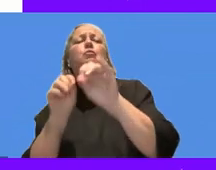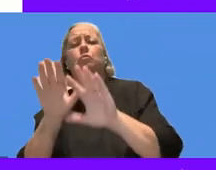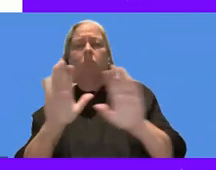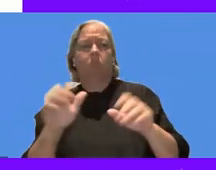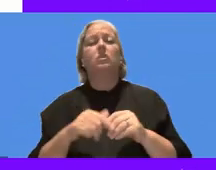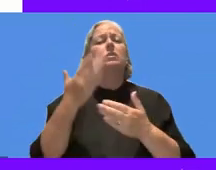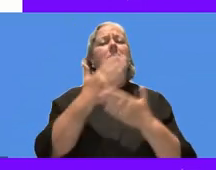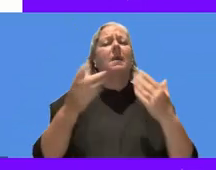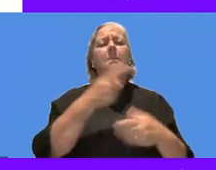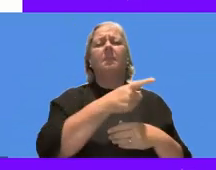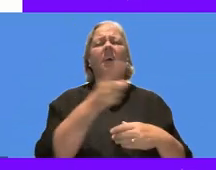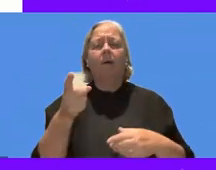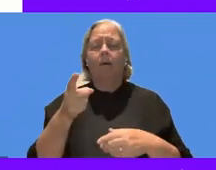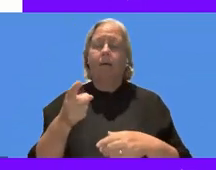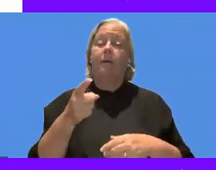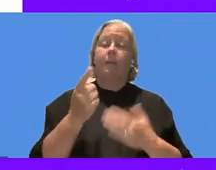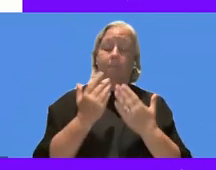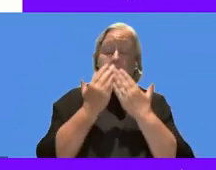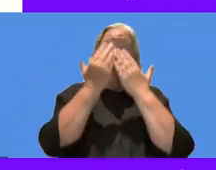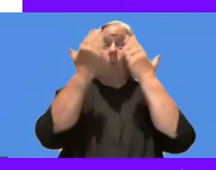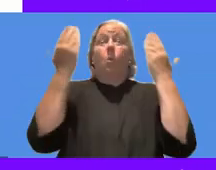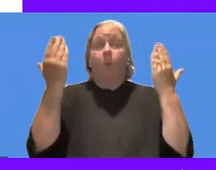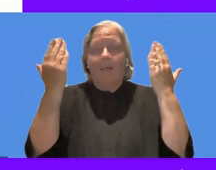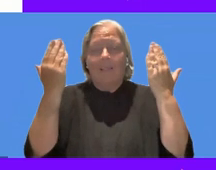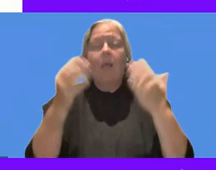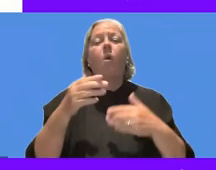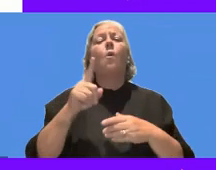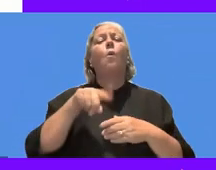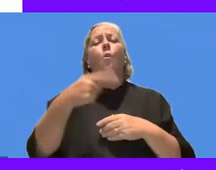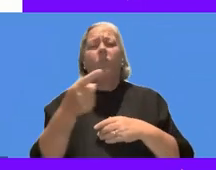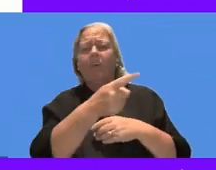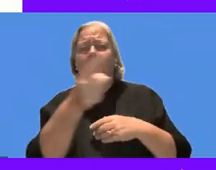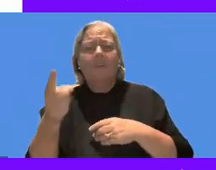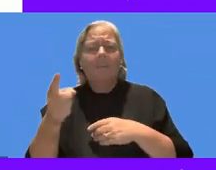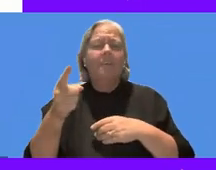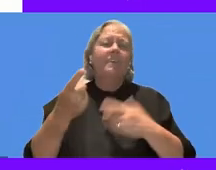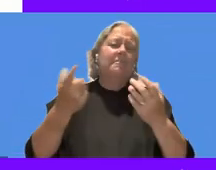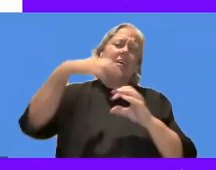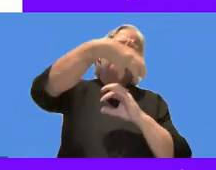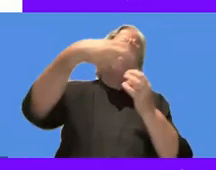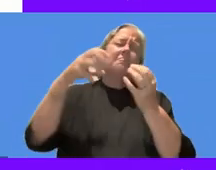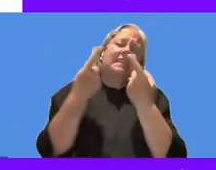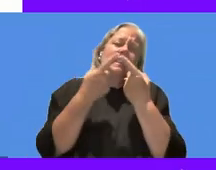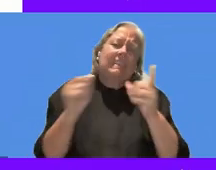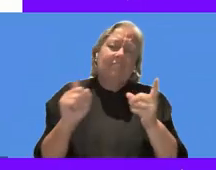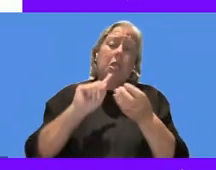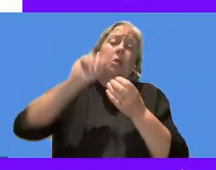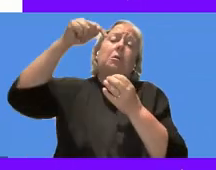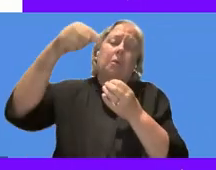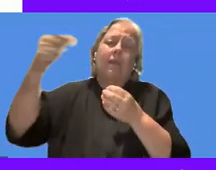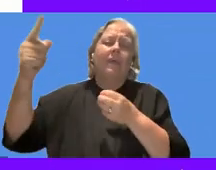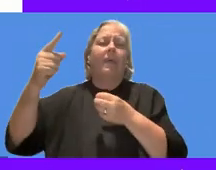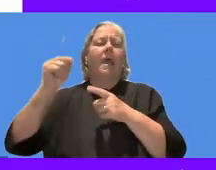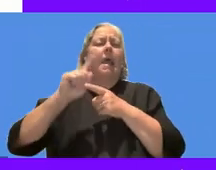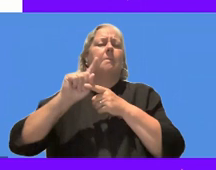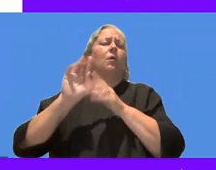early, for some people it's a little bit later in the day. So we'll have a slow start and just make sure that everybody's